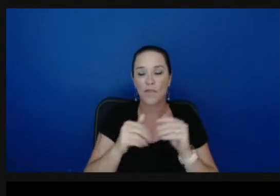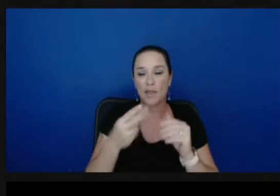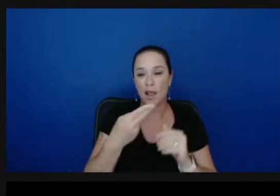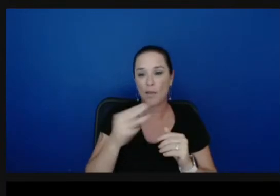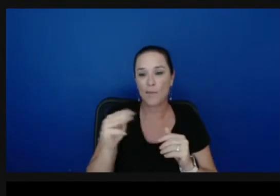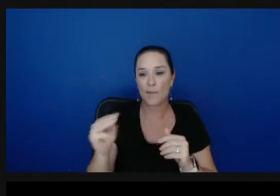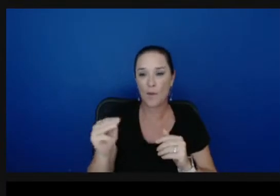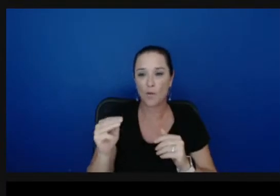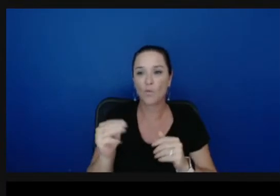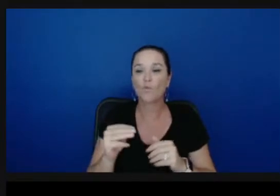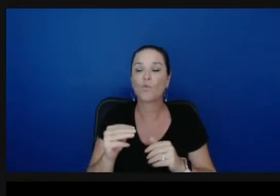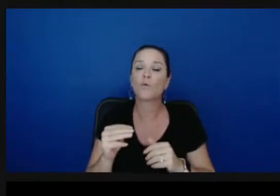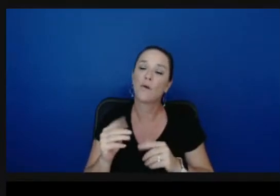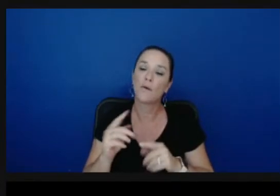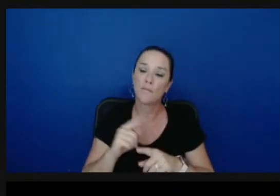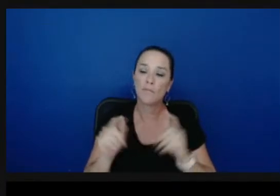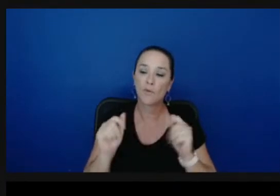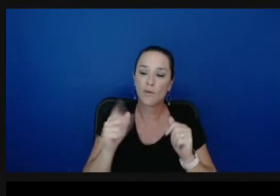currently speak here.